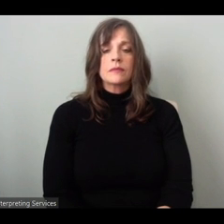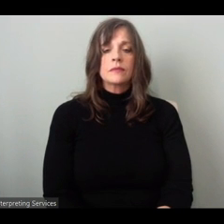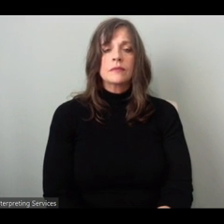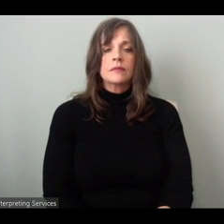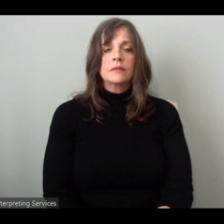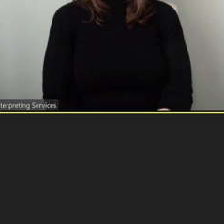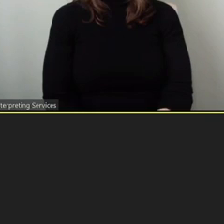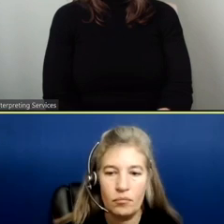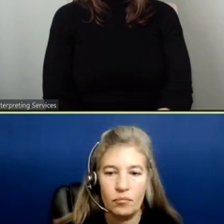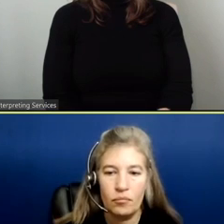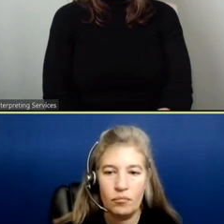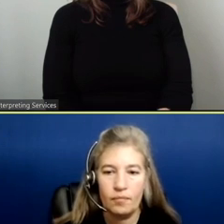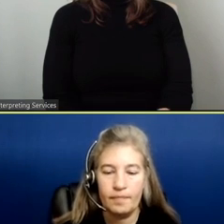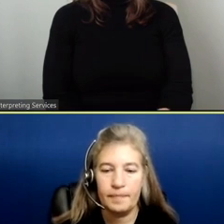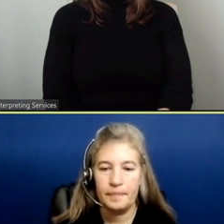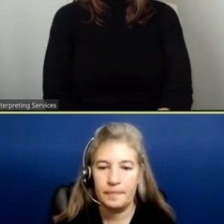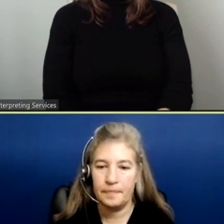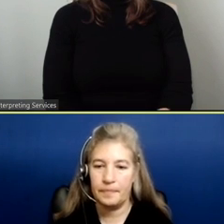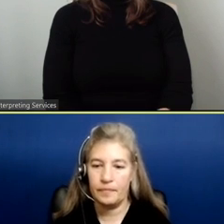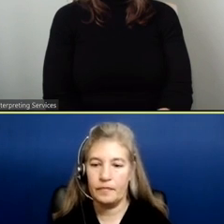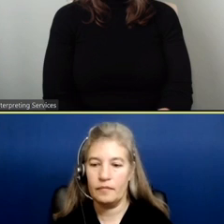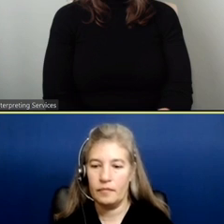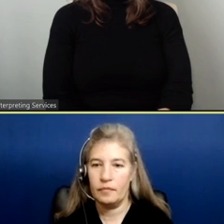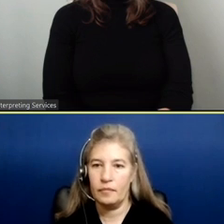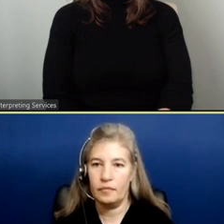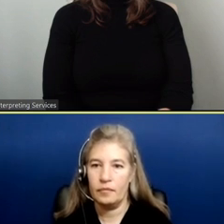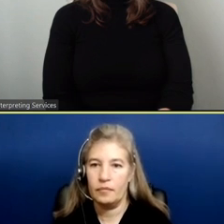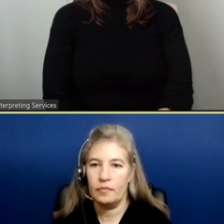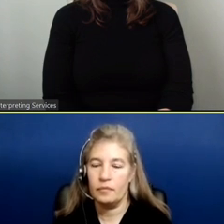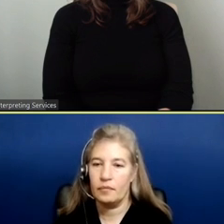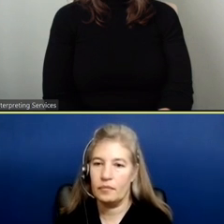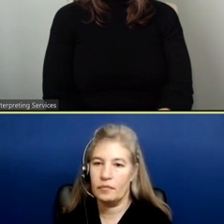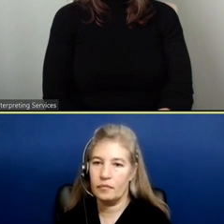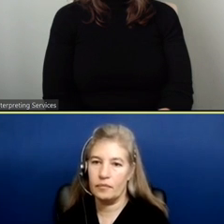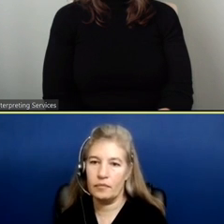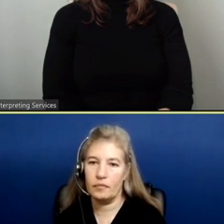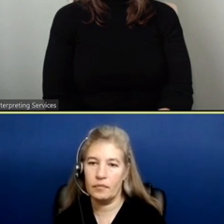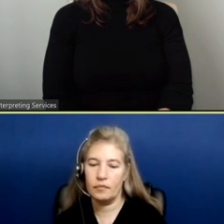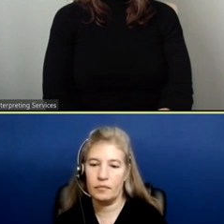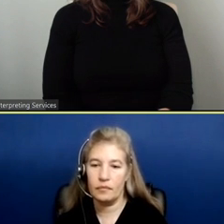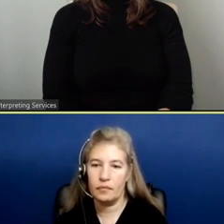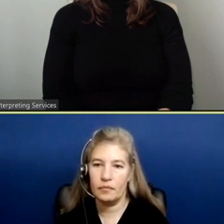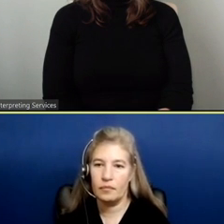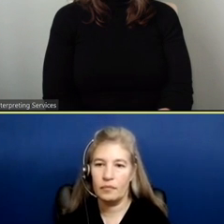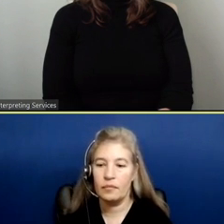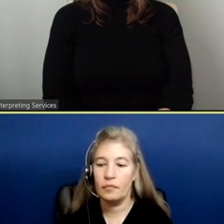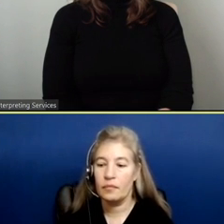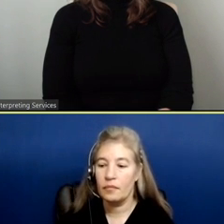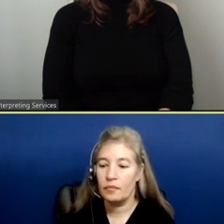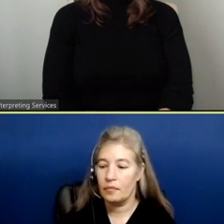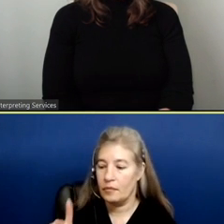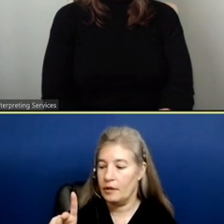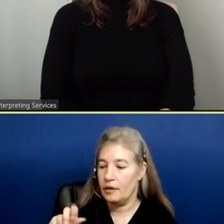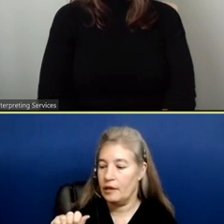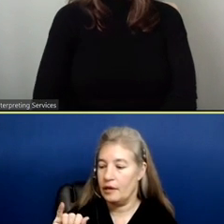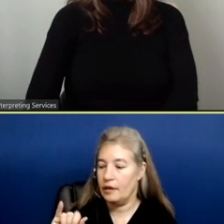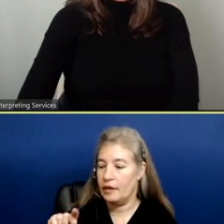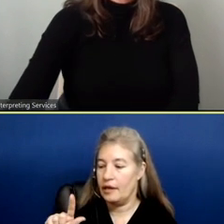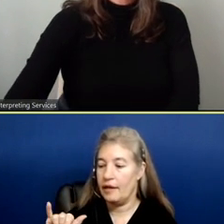our institutional grantees to go ahead and make those payments to artists if we aren't willing to step up into that space ourselves.